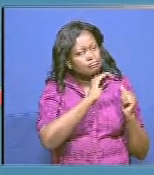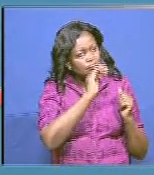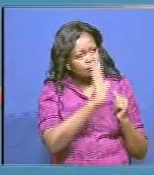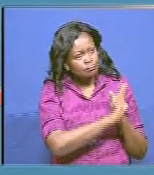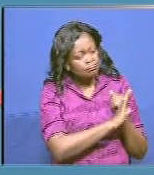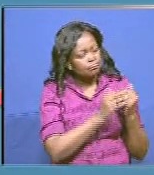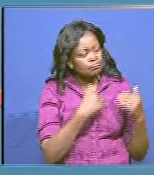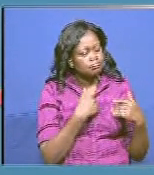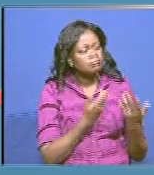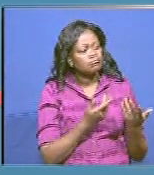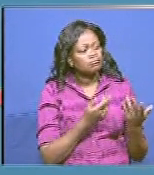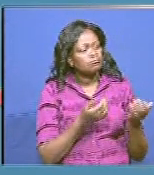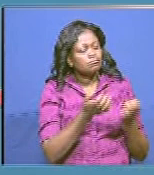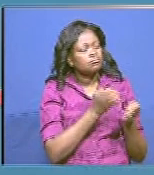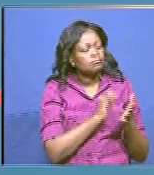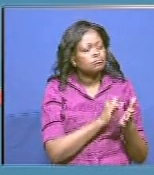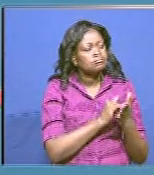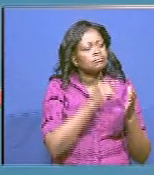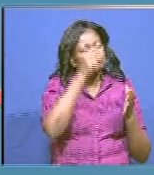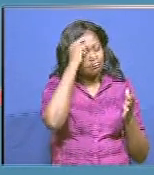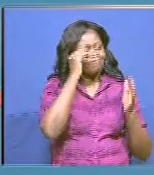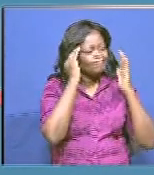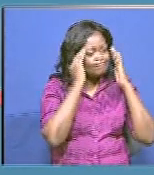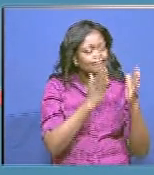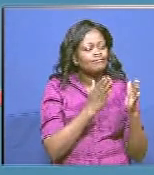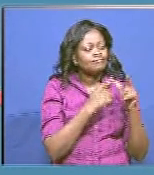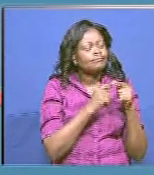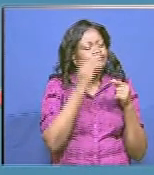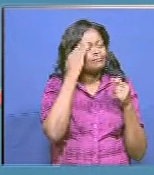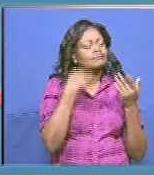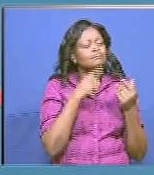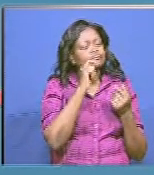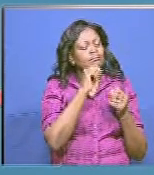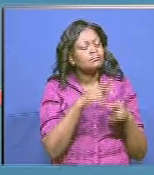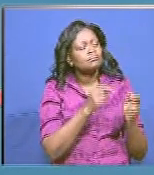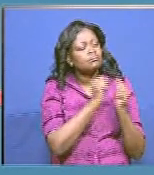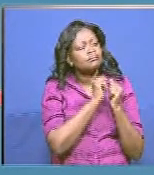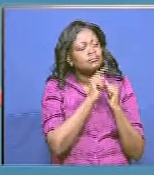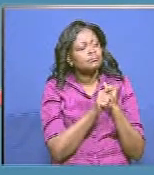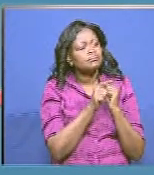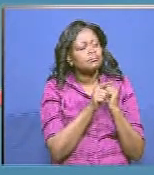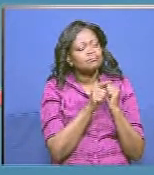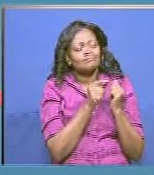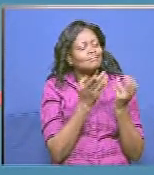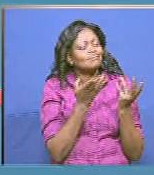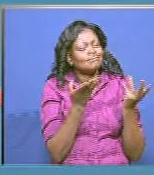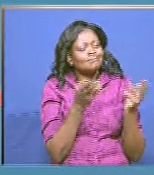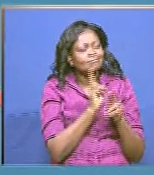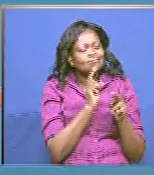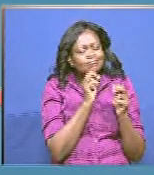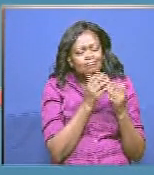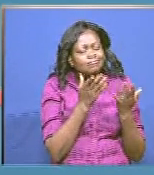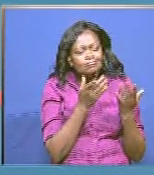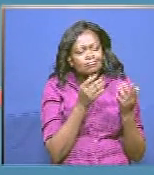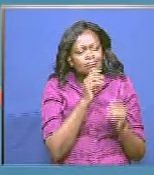yes. have the blue economy that the government is really focused on, and I know you have the Tana River with you. Yes. How are you tapping into this as